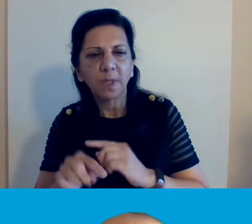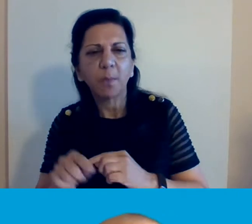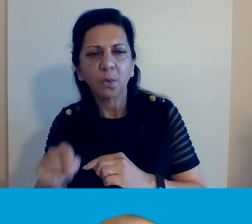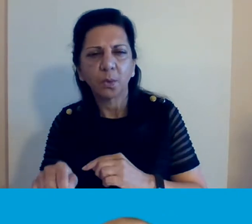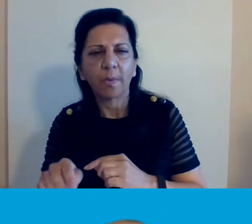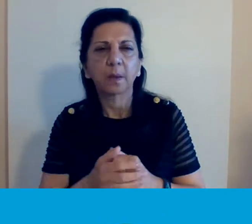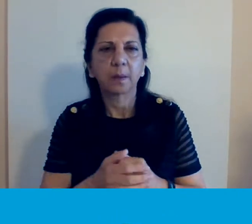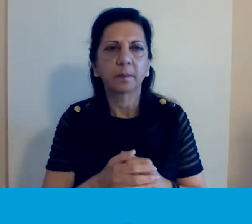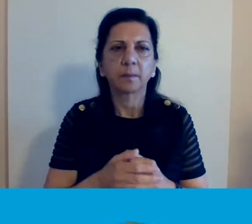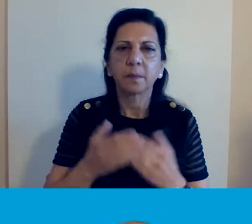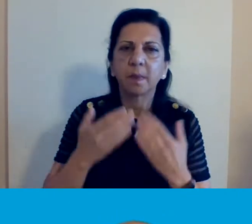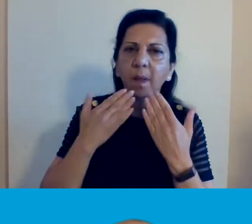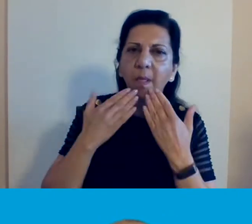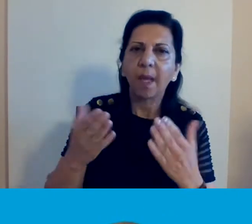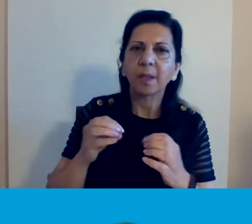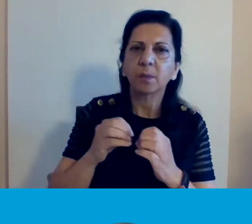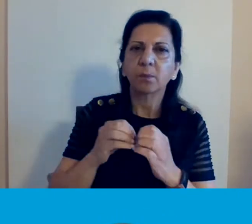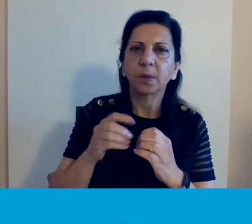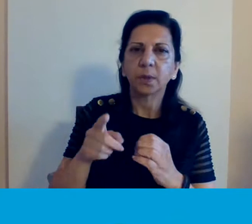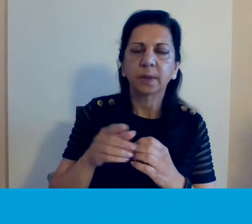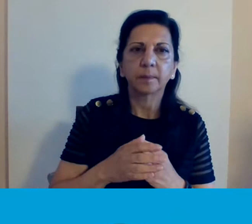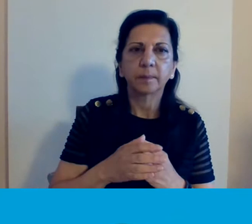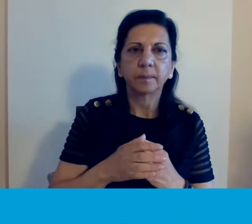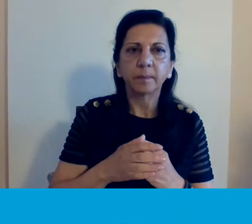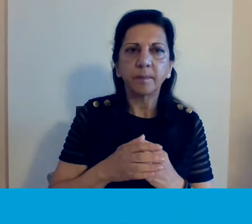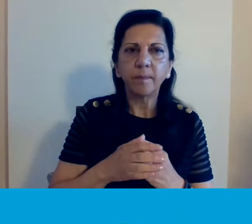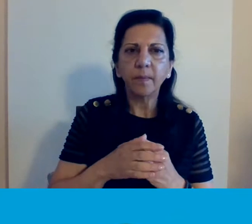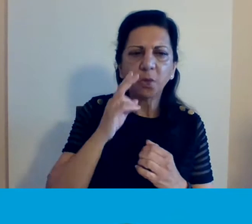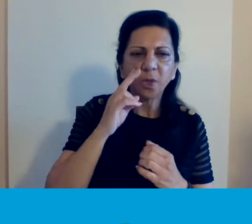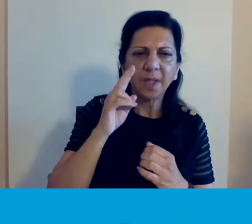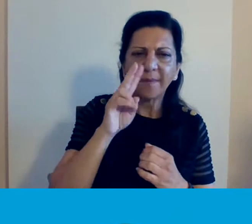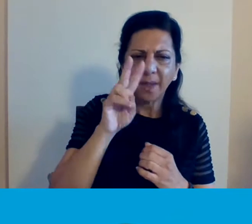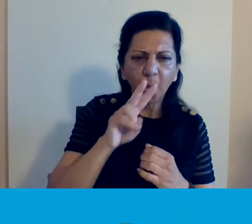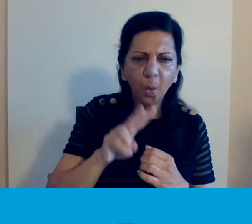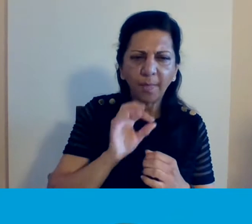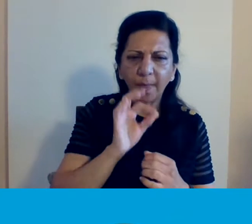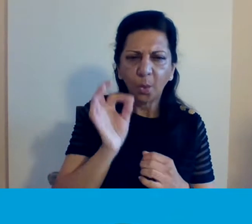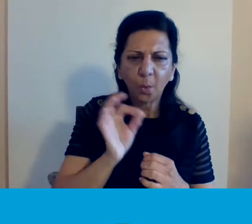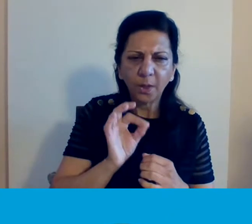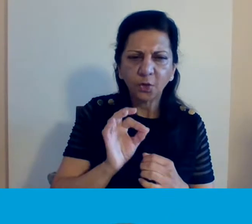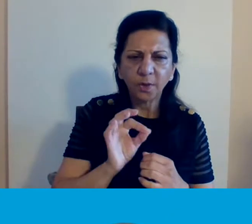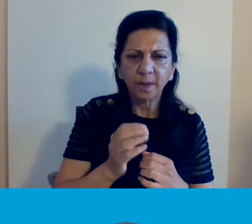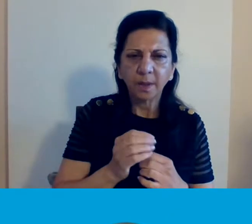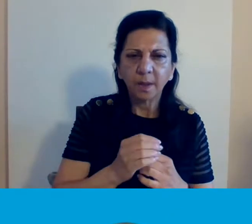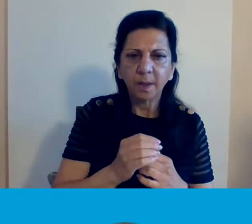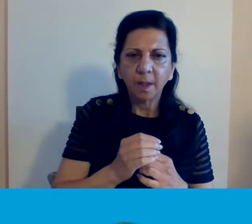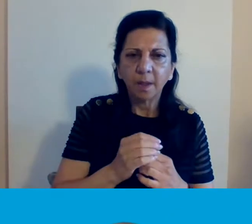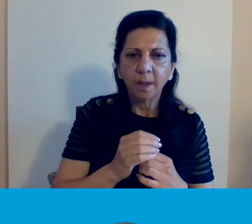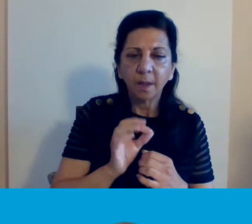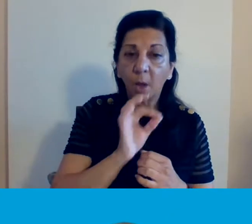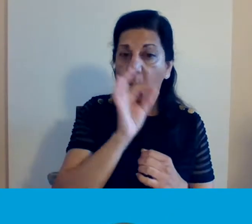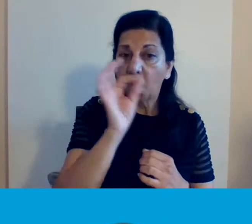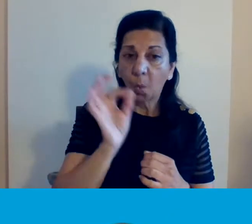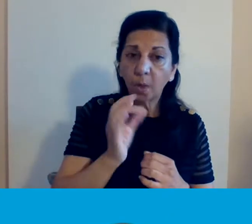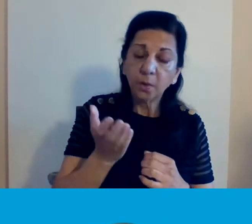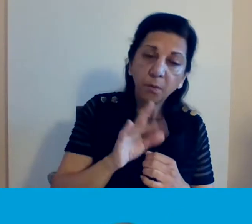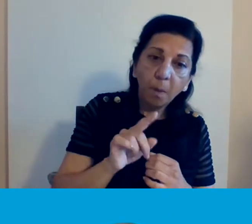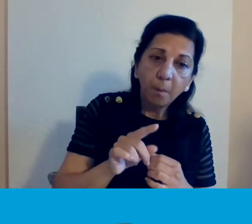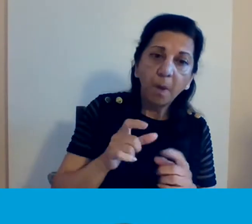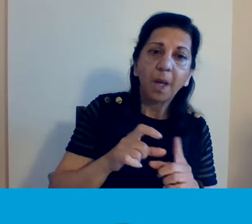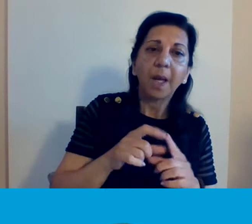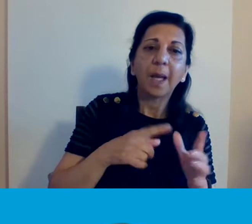Thanks, Brigid. I'm just looking up and down the questions. There's a few questions from David, and then I'm going to come to Stephen's question after and try